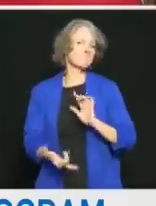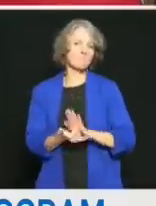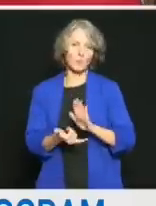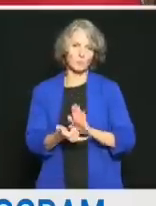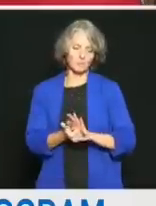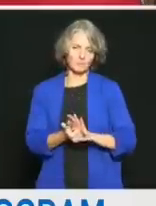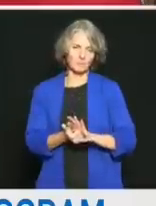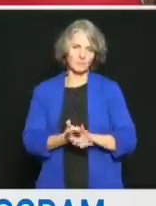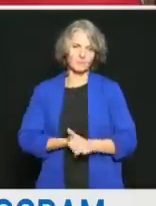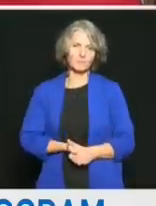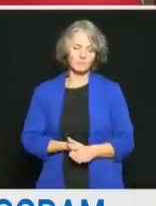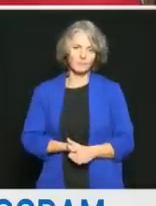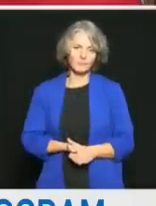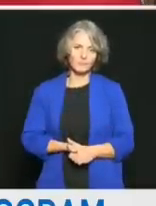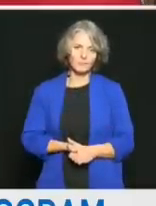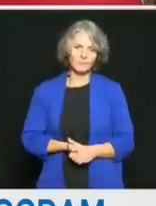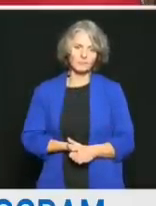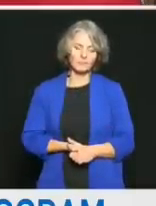Canada.